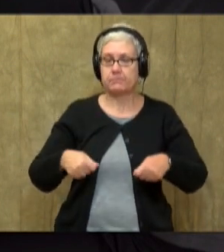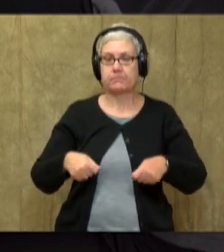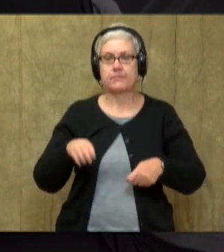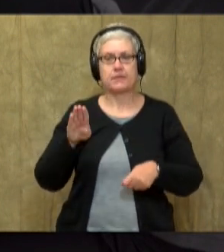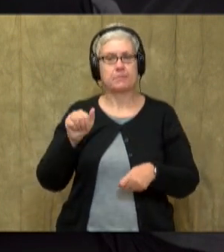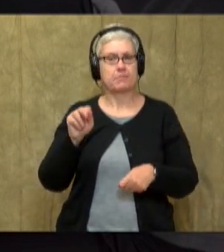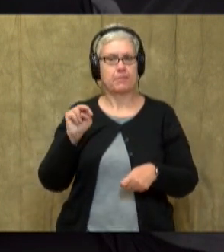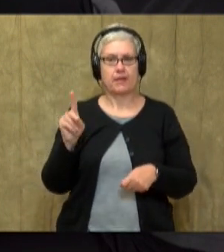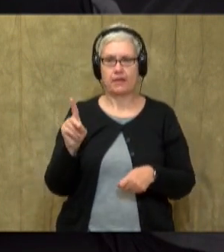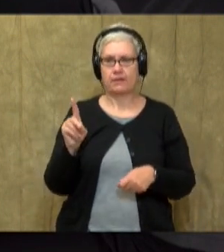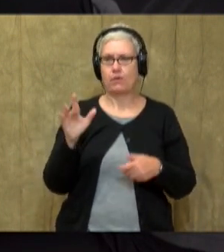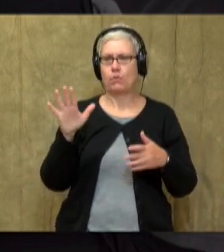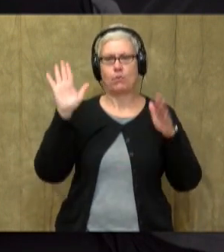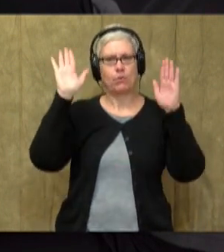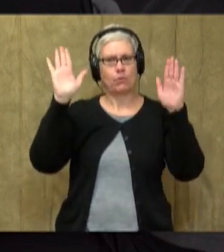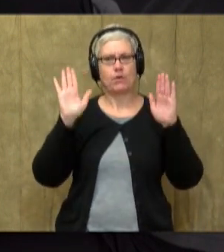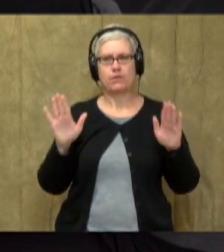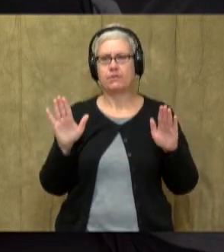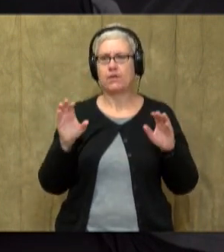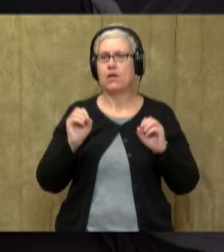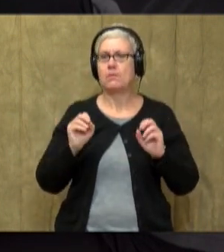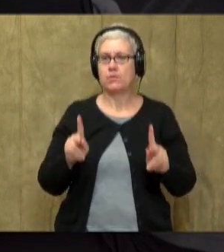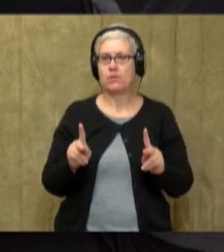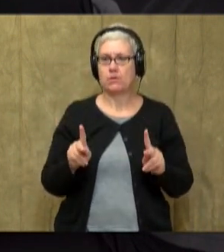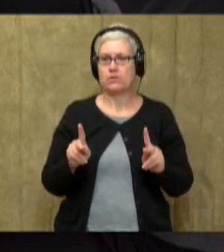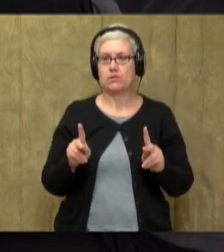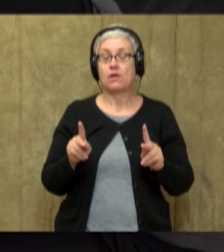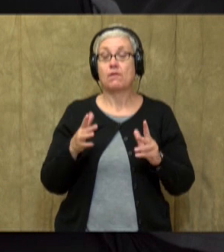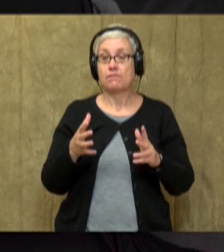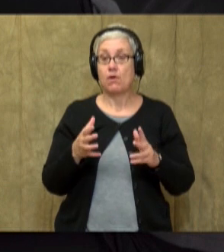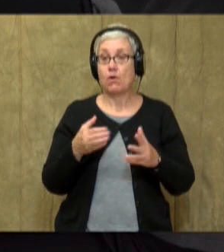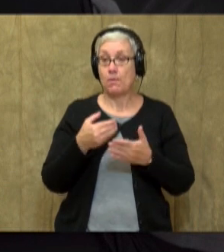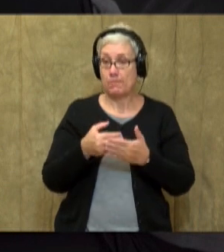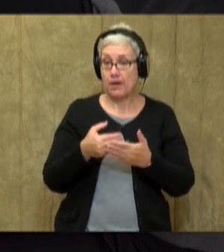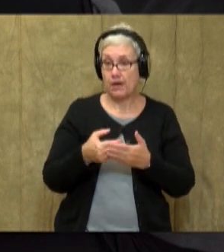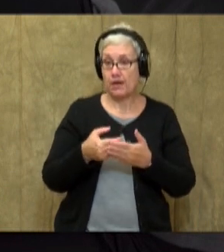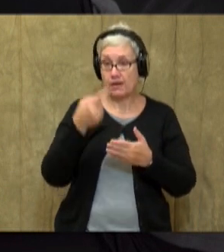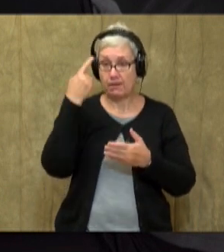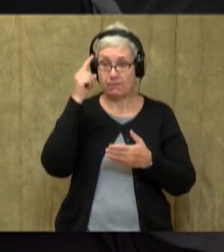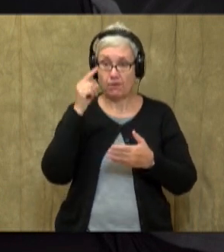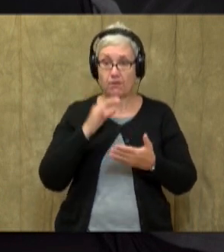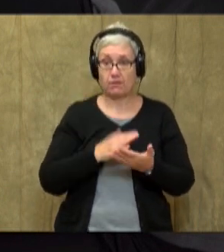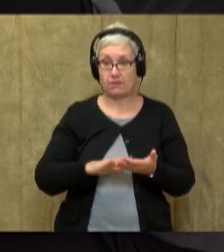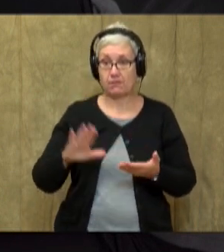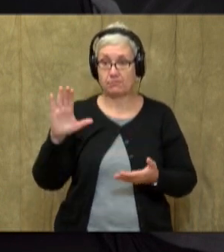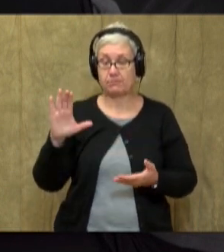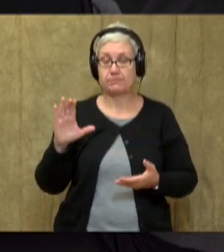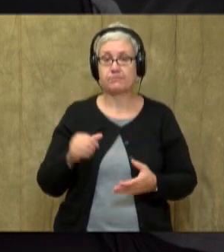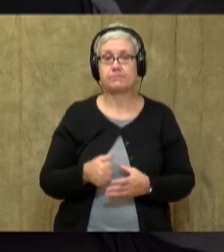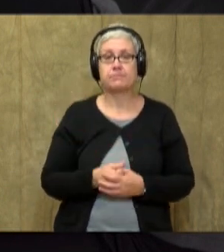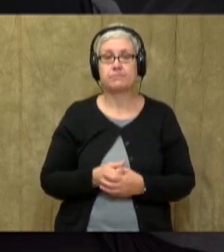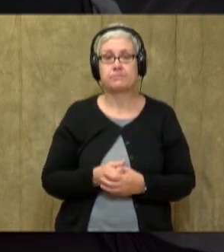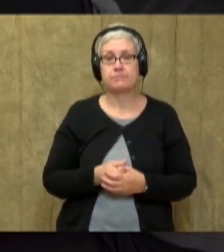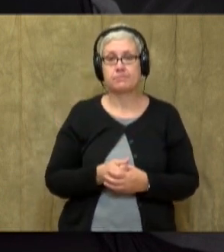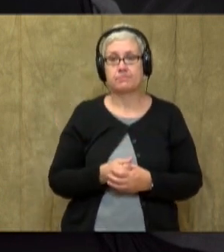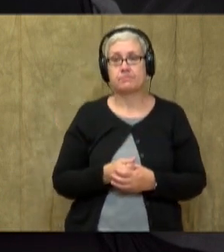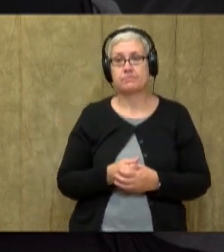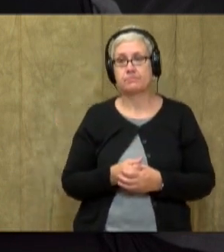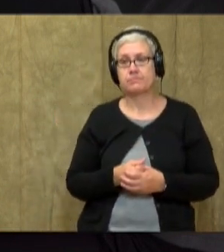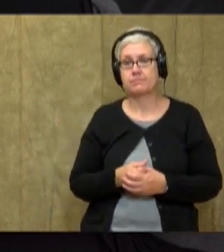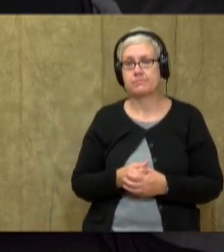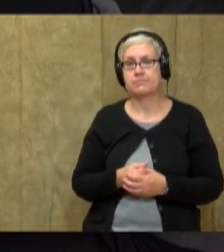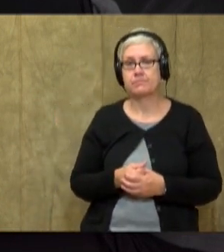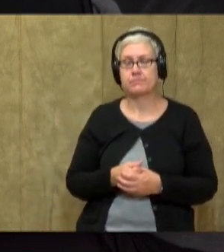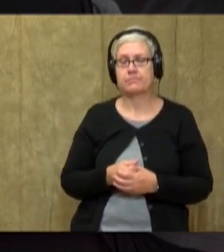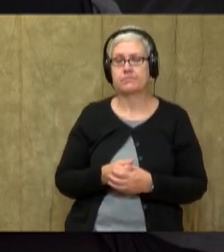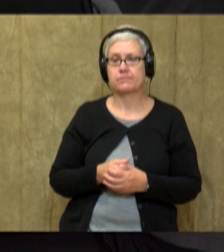is a wonderful opportunity for scholarships. Both sports and bands, a wonderful opportunity for scholarships later on for college and